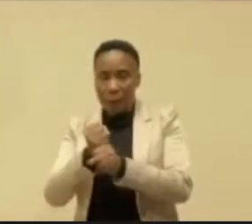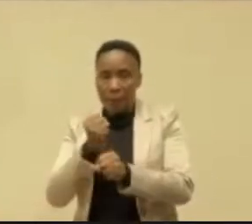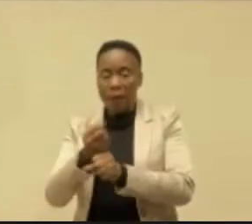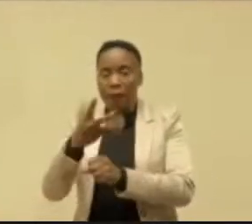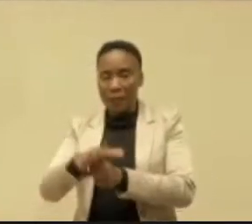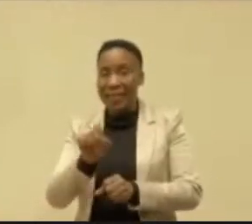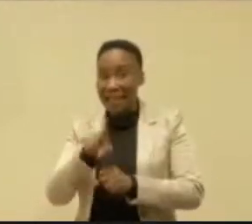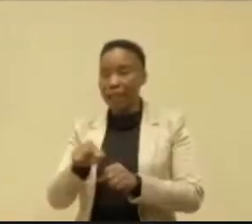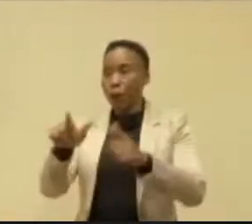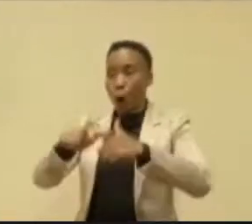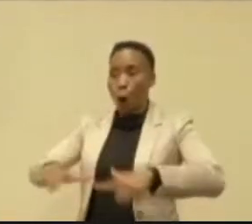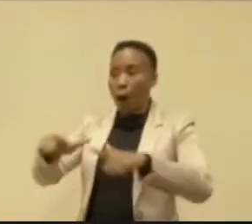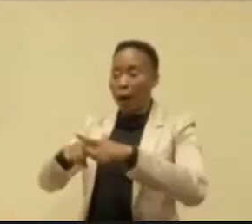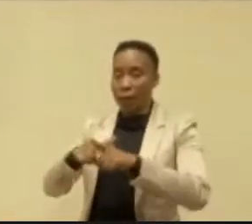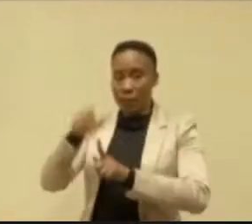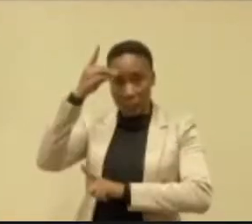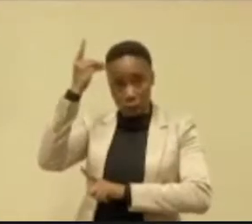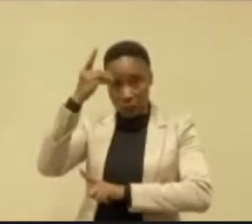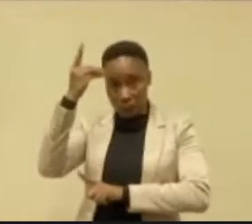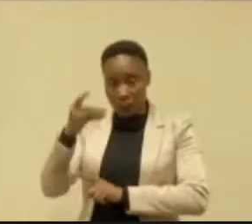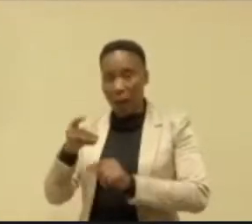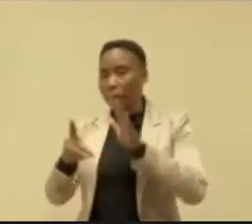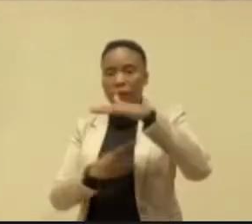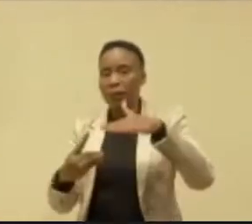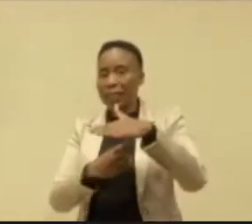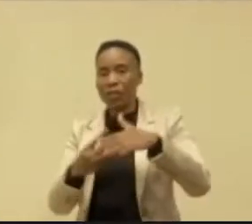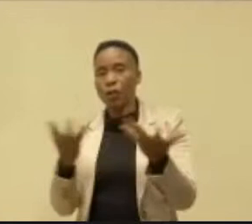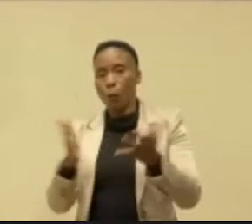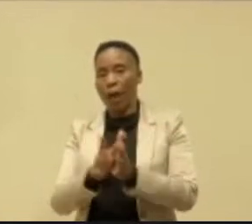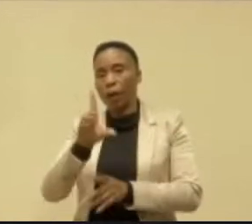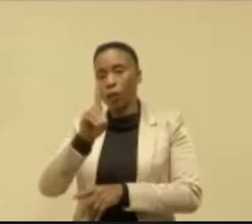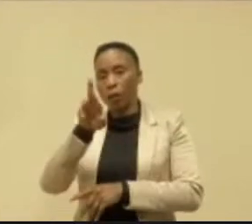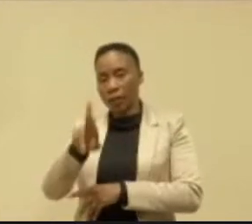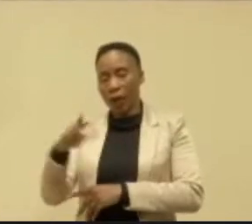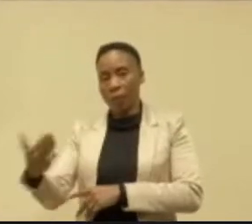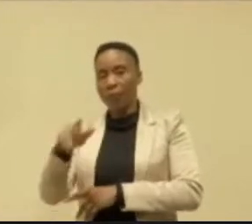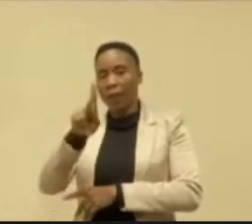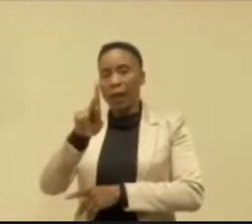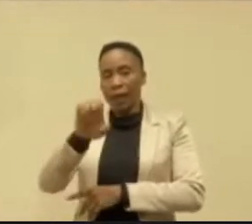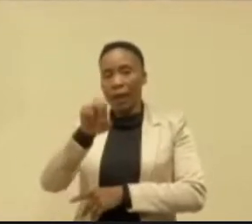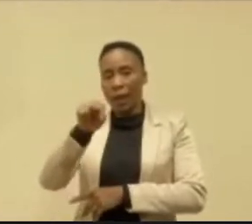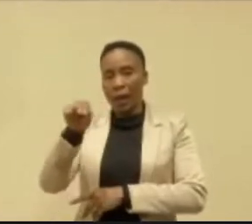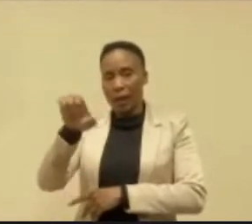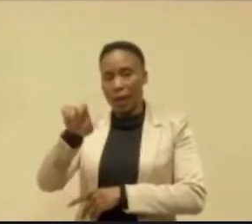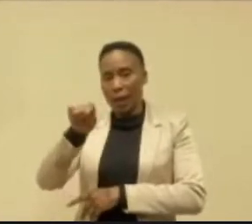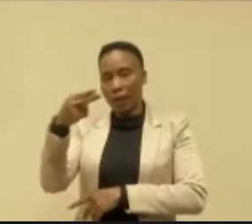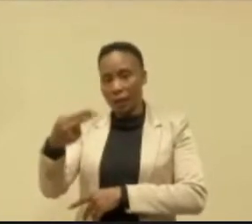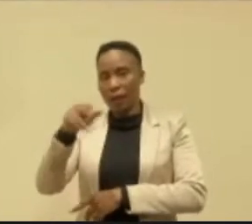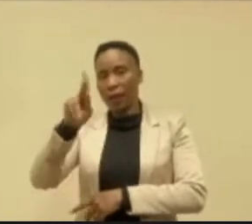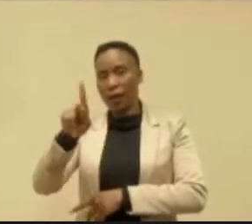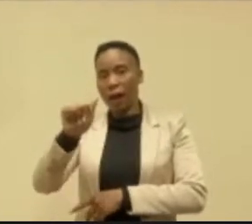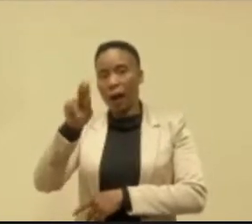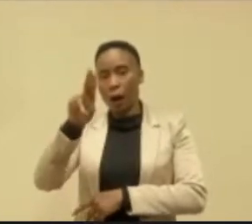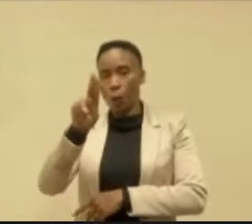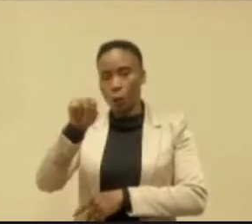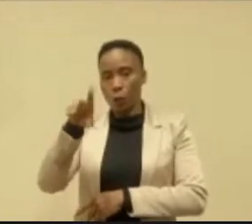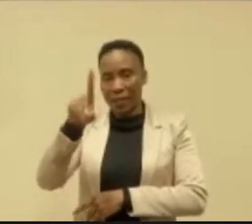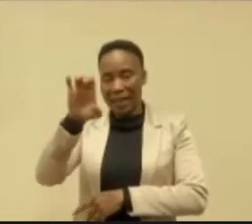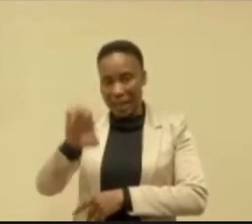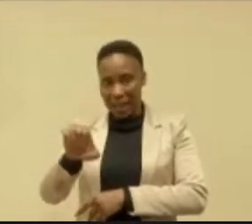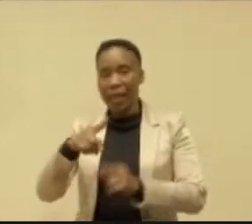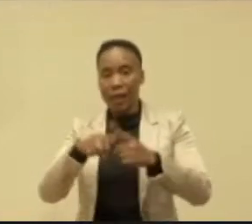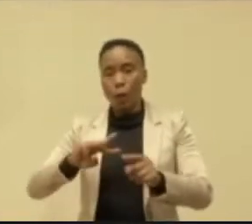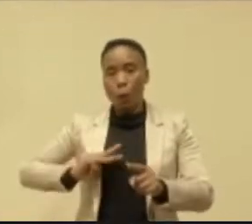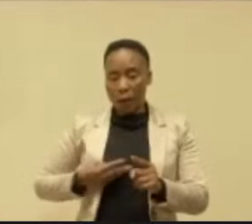district dr kenneth kanda district where women entrepreneurs have formed a cooperative they have been